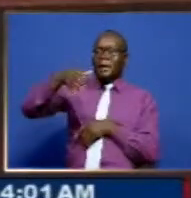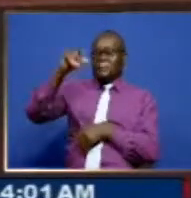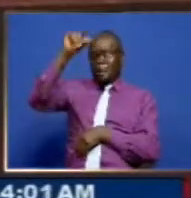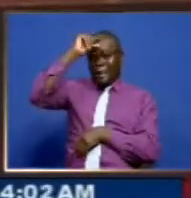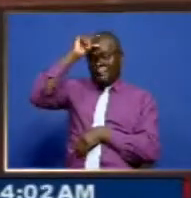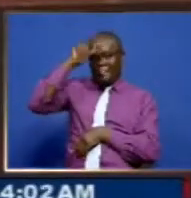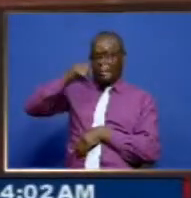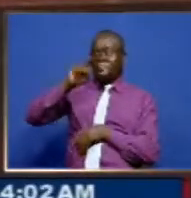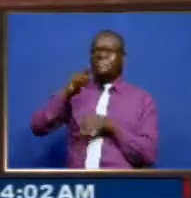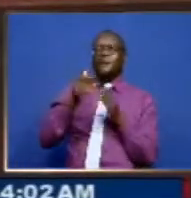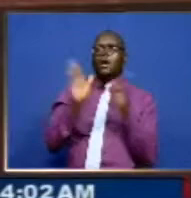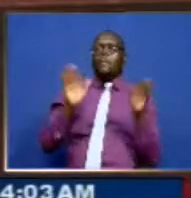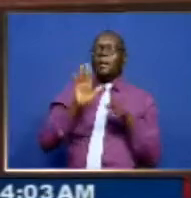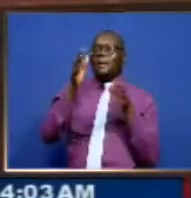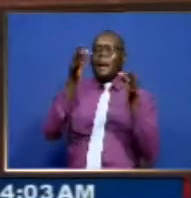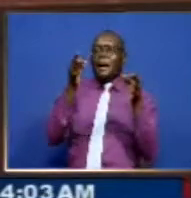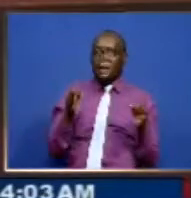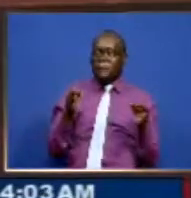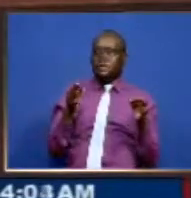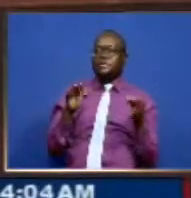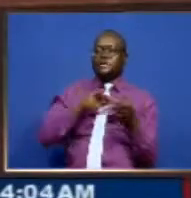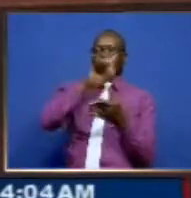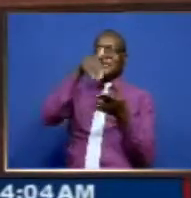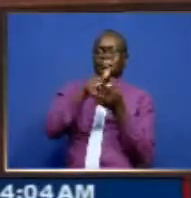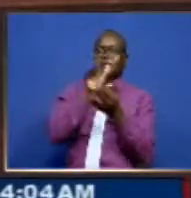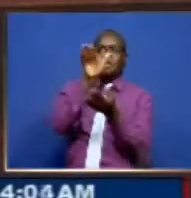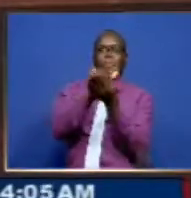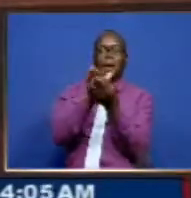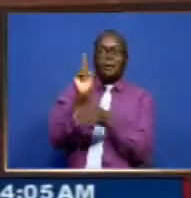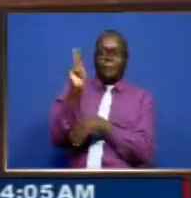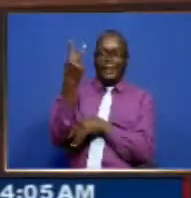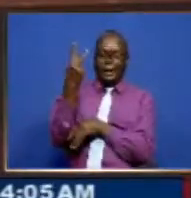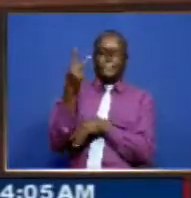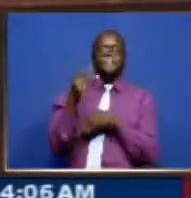are to open their accounts with the Central Bank of Kenya.